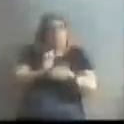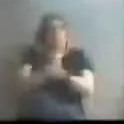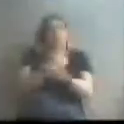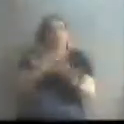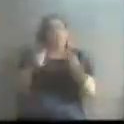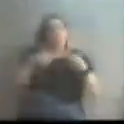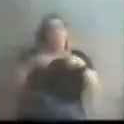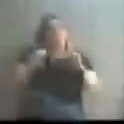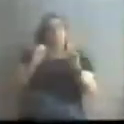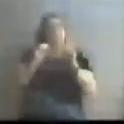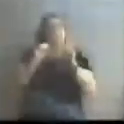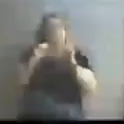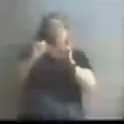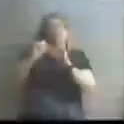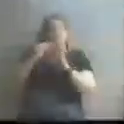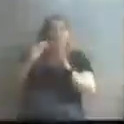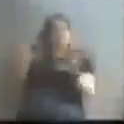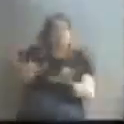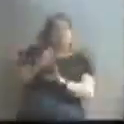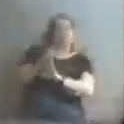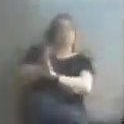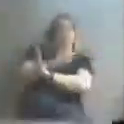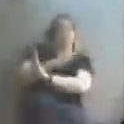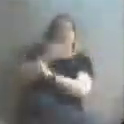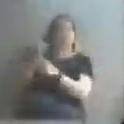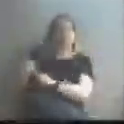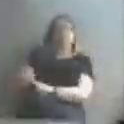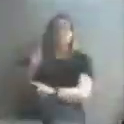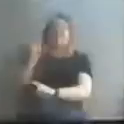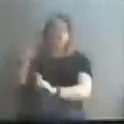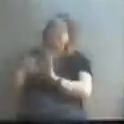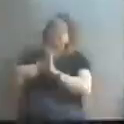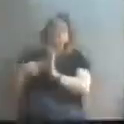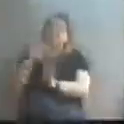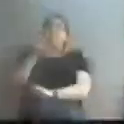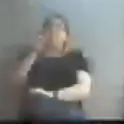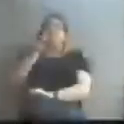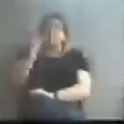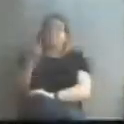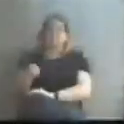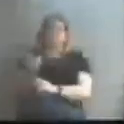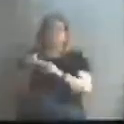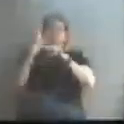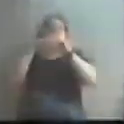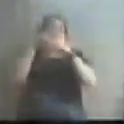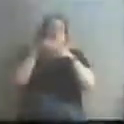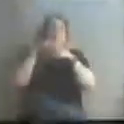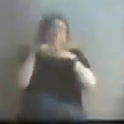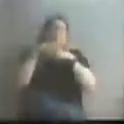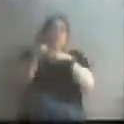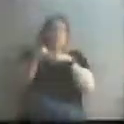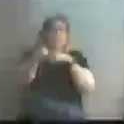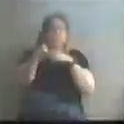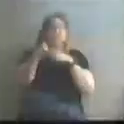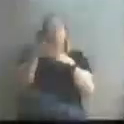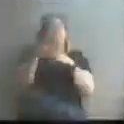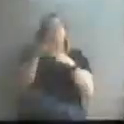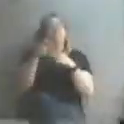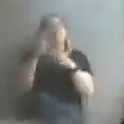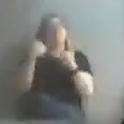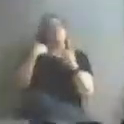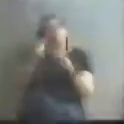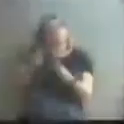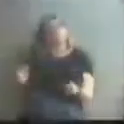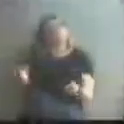and trying to be proactive, and that really represents a 40% increase in referrals that have